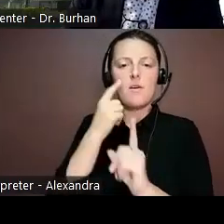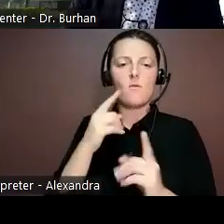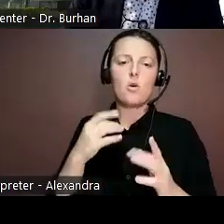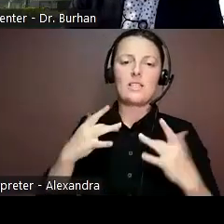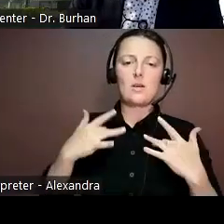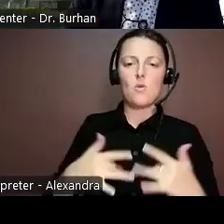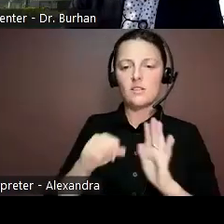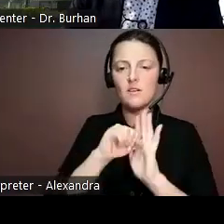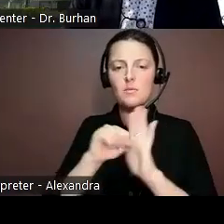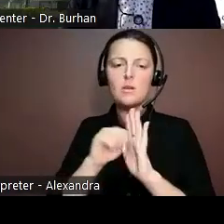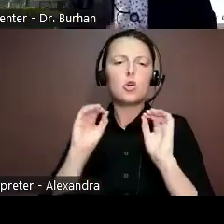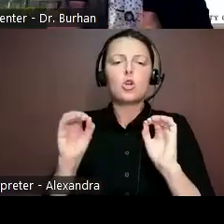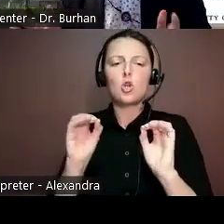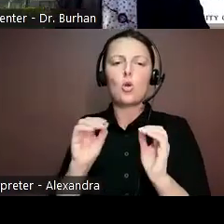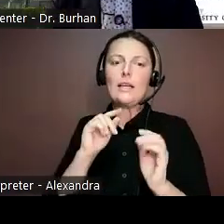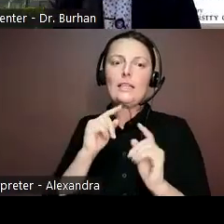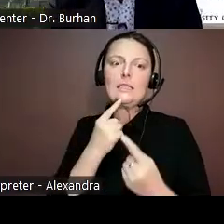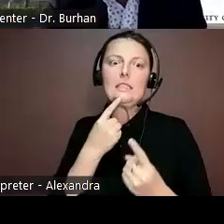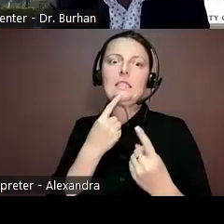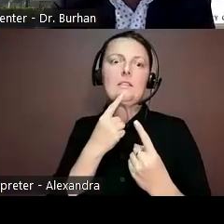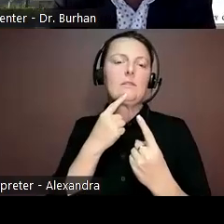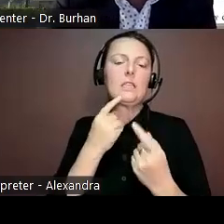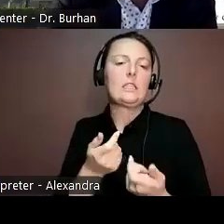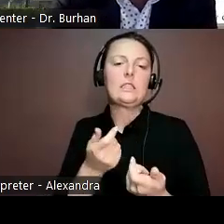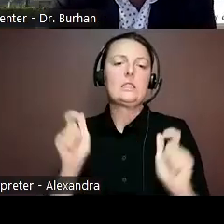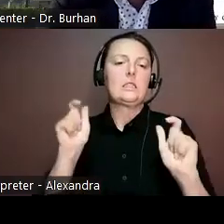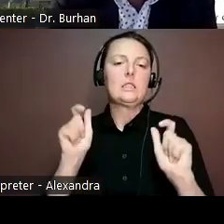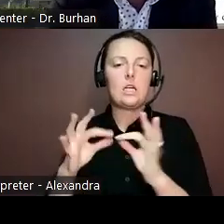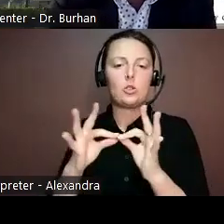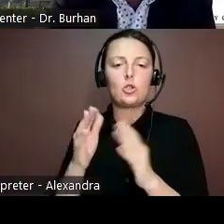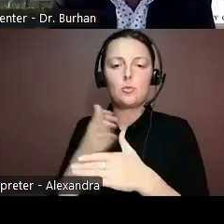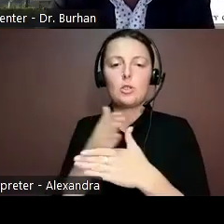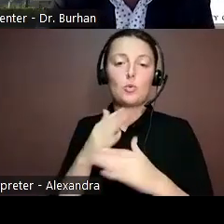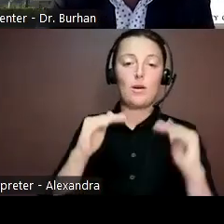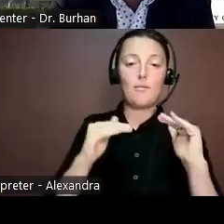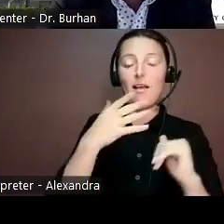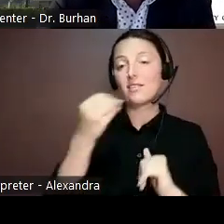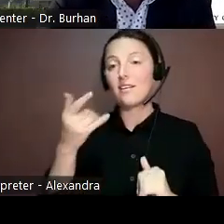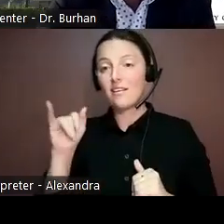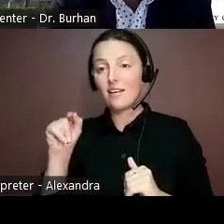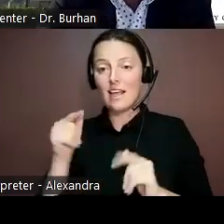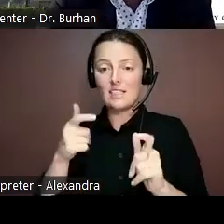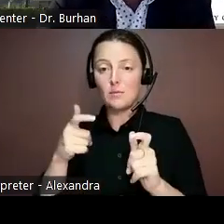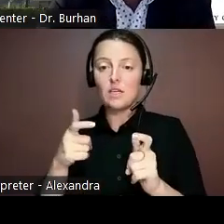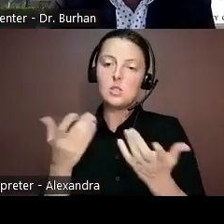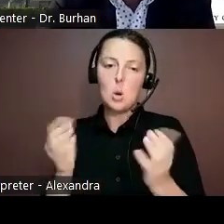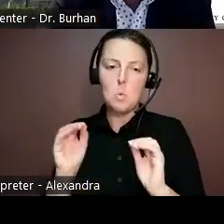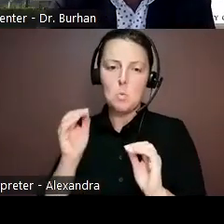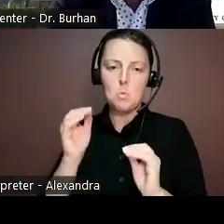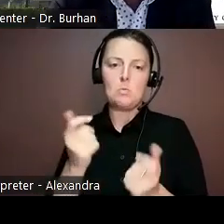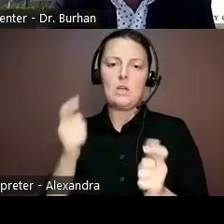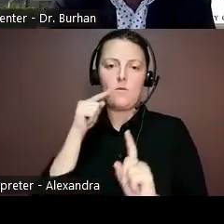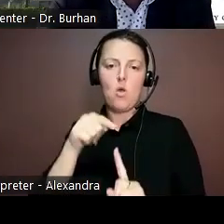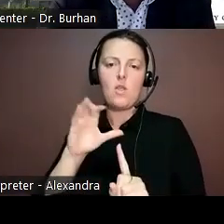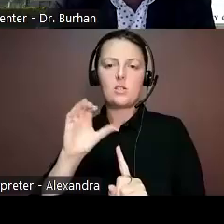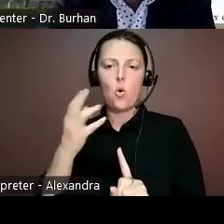not really pan out in this cohort, but this cohort had only mild depressive symptoms. None of